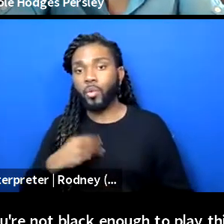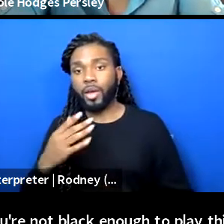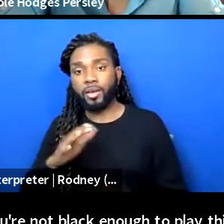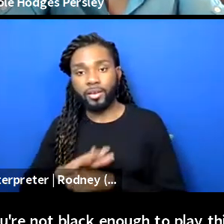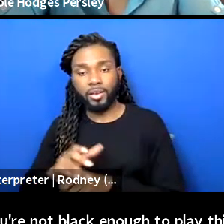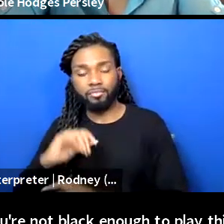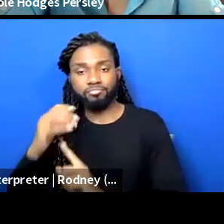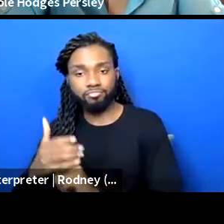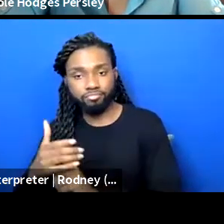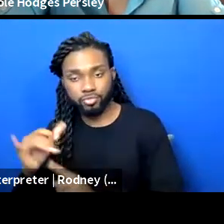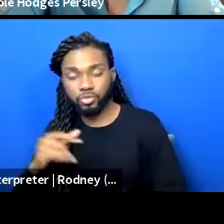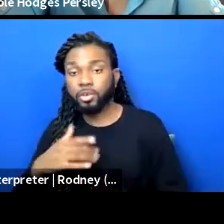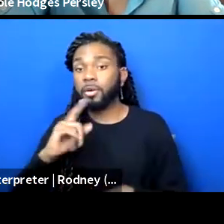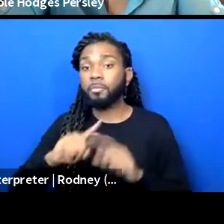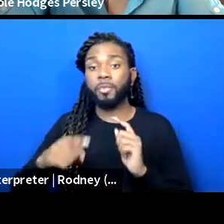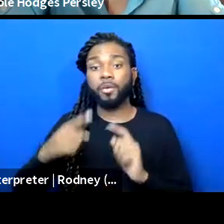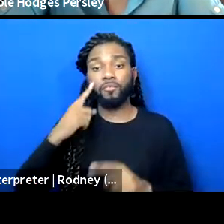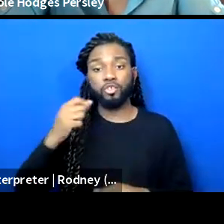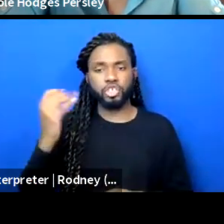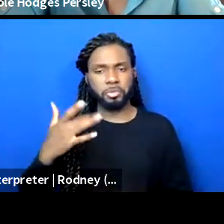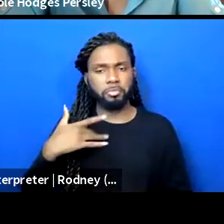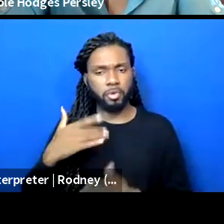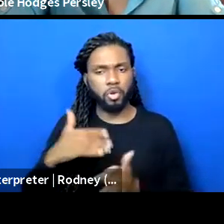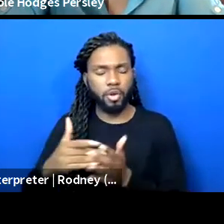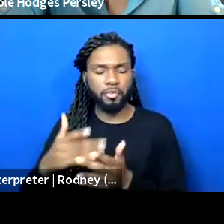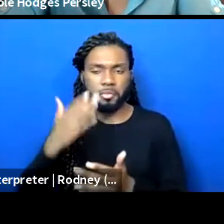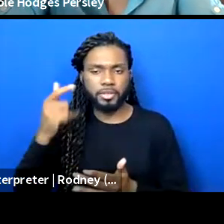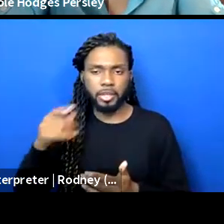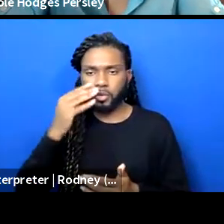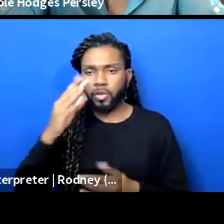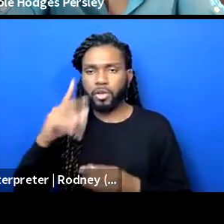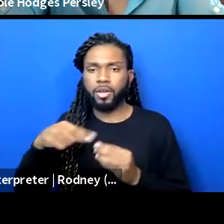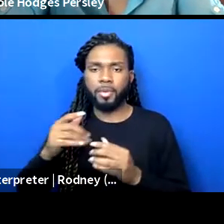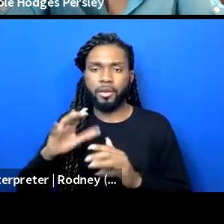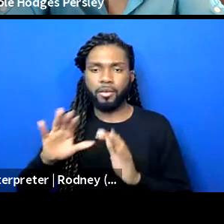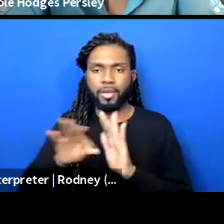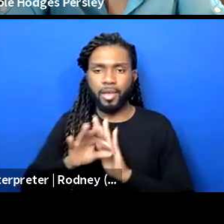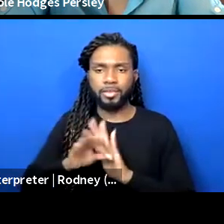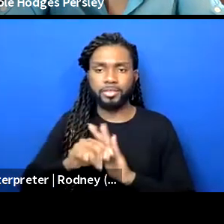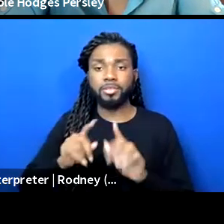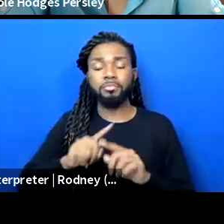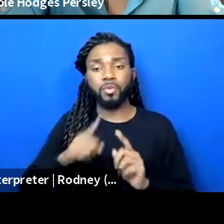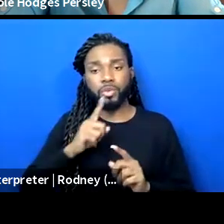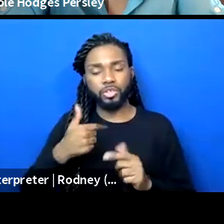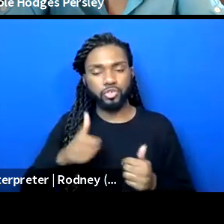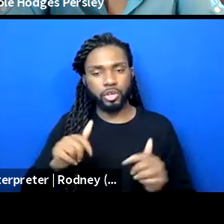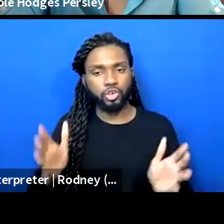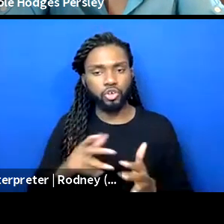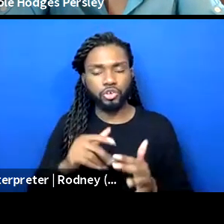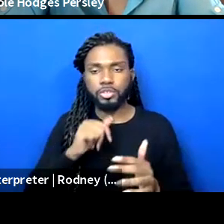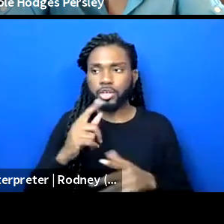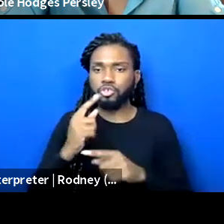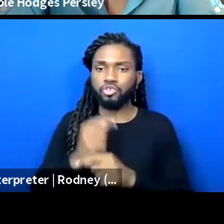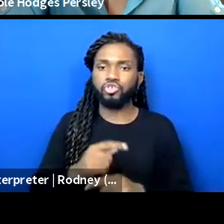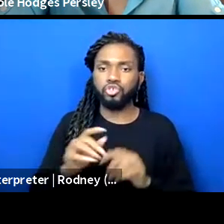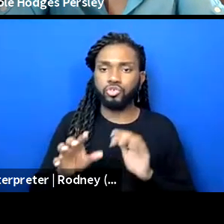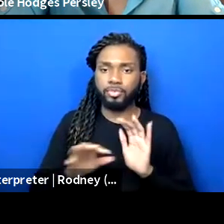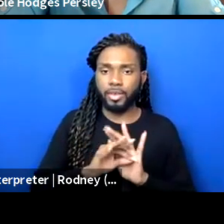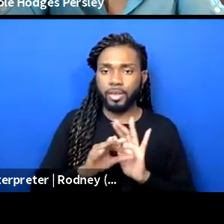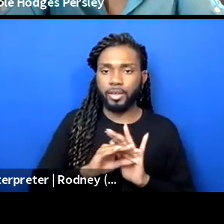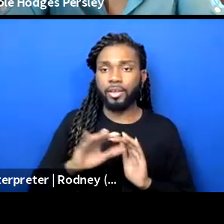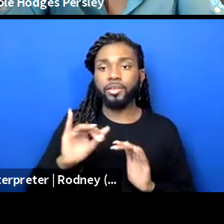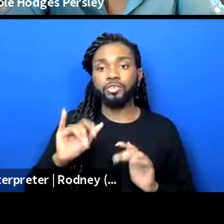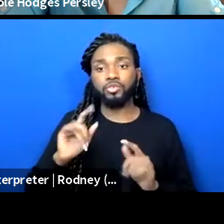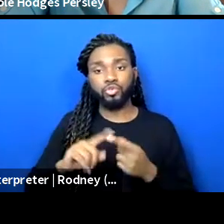because they don't care about color when casting. We're looking for ways to change that, ways to encourage non-traditional casting, and ways to encourage